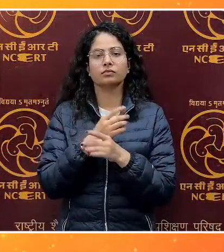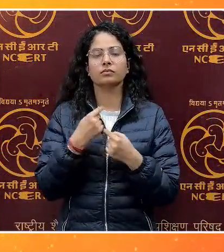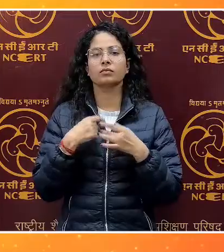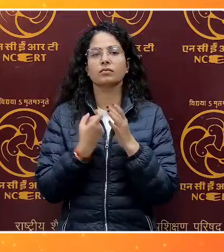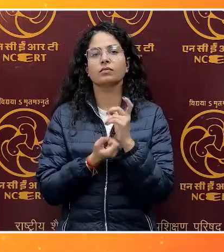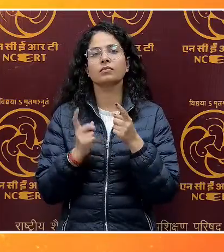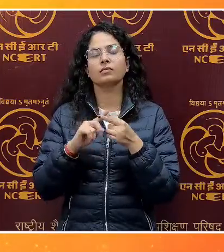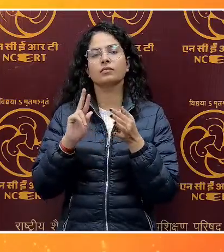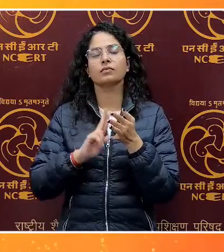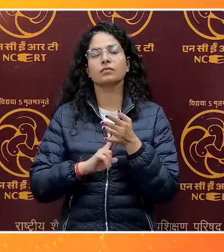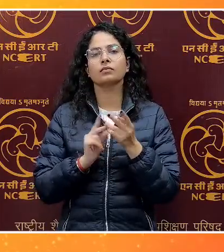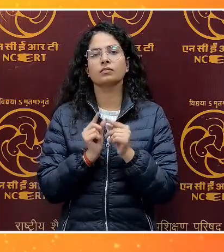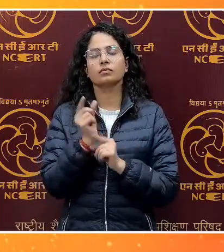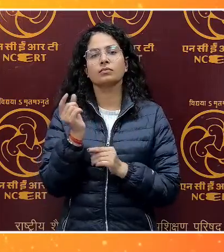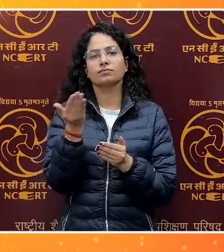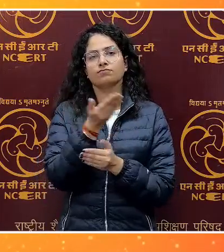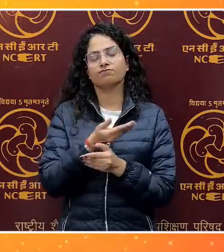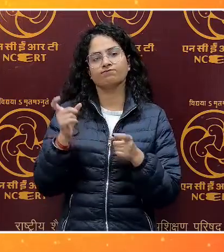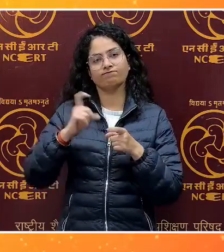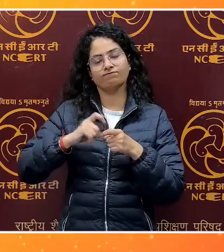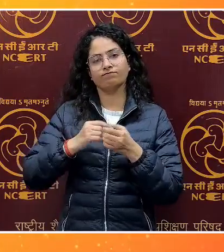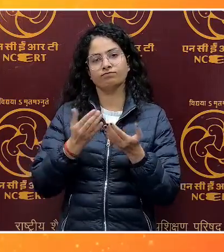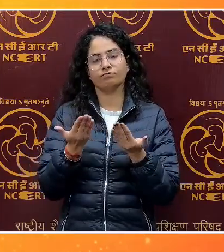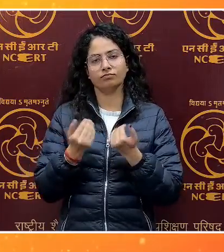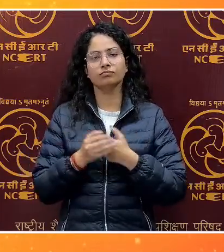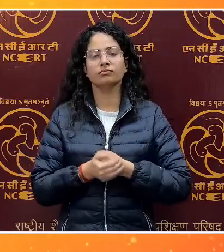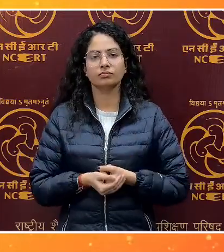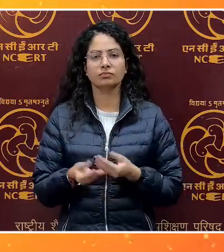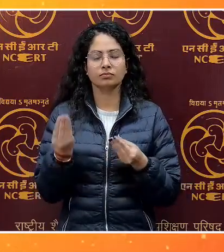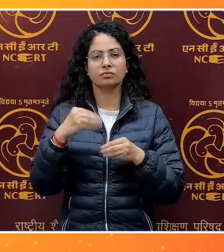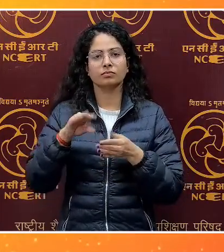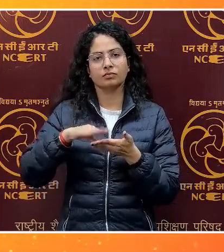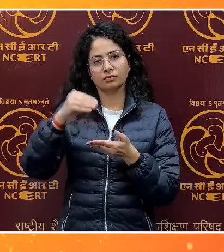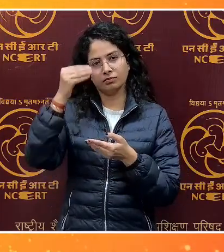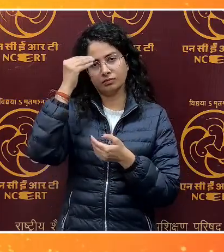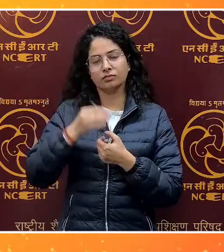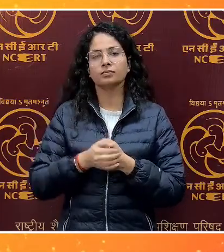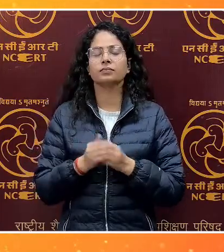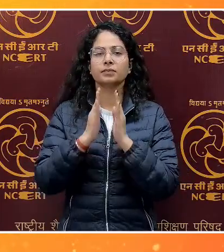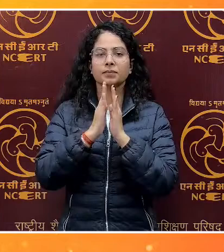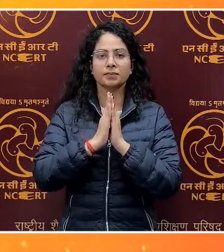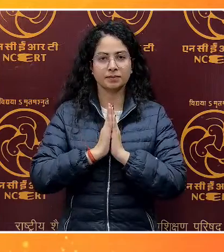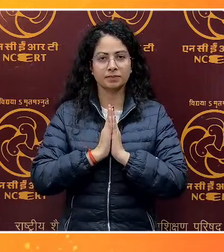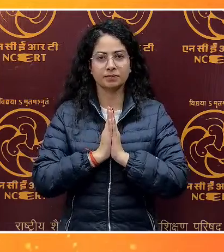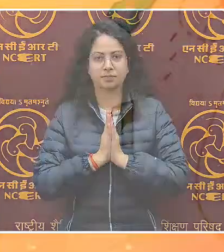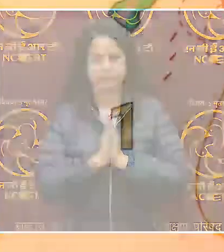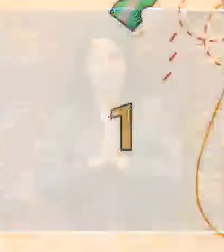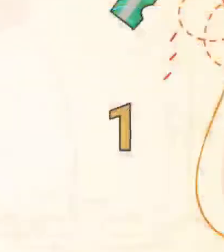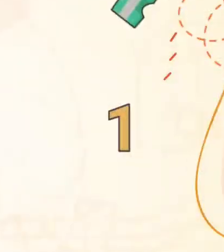is taking your leave, but you stay tuned to PME with their channels for more informative programs. Namaskar.